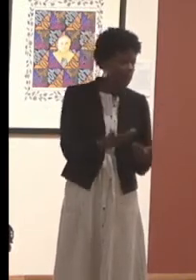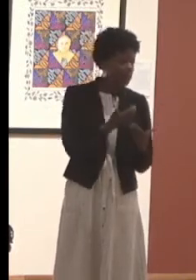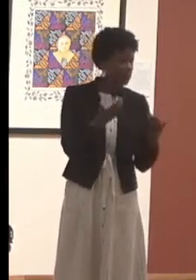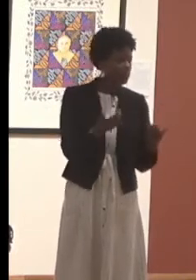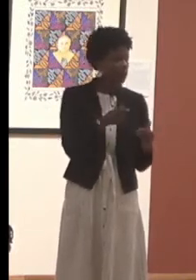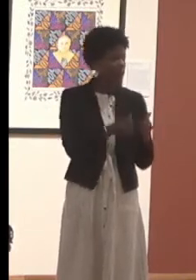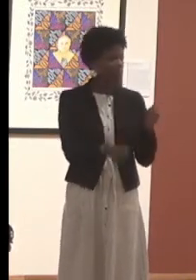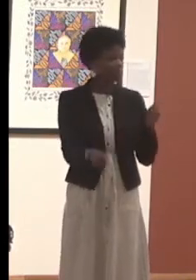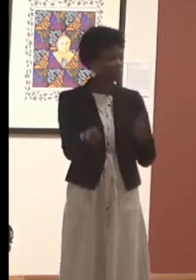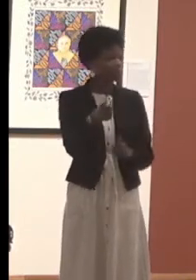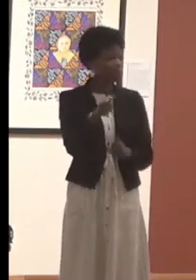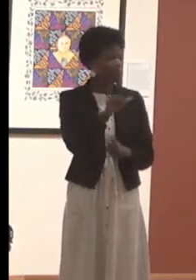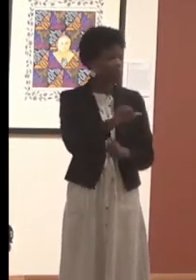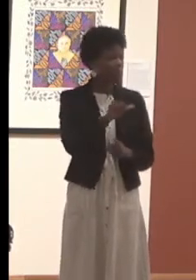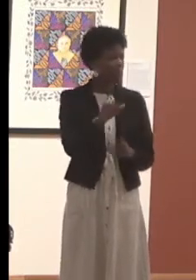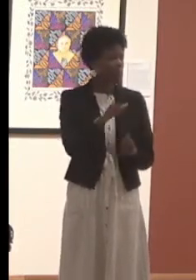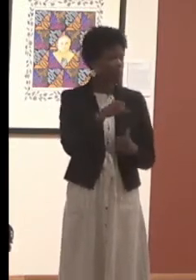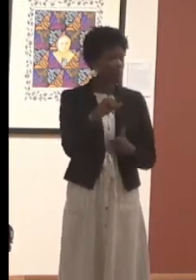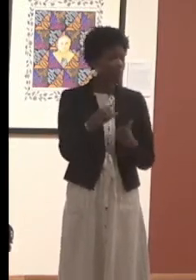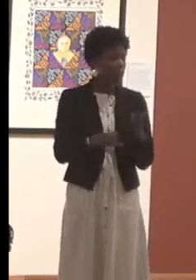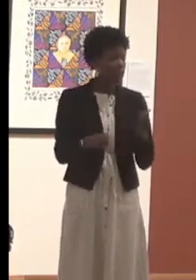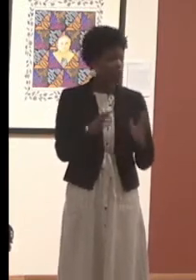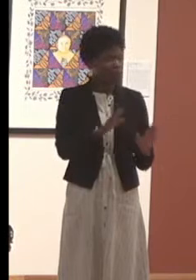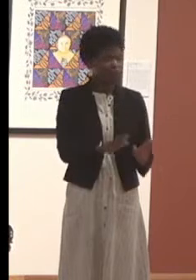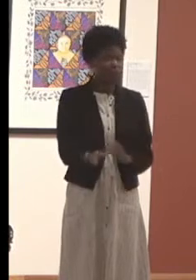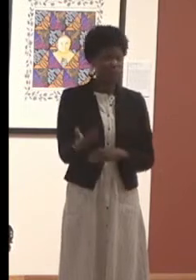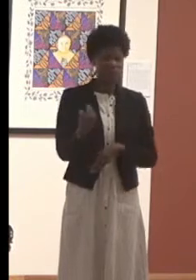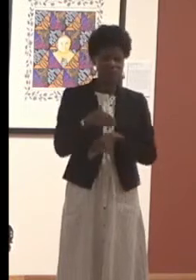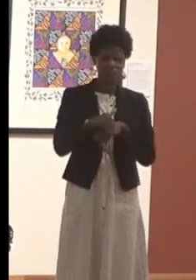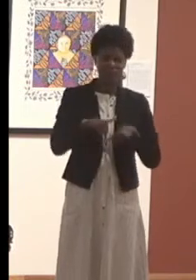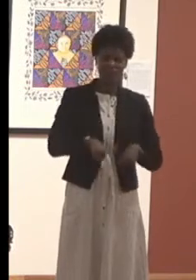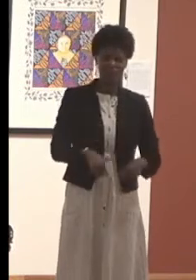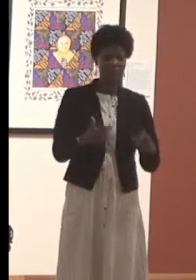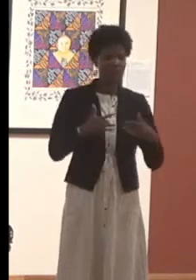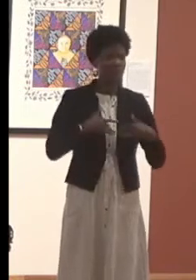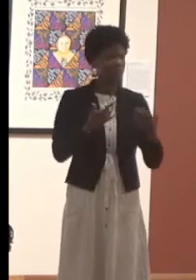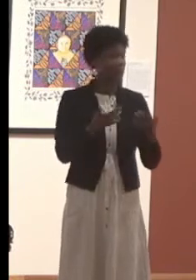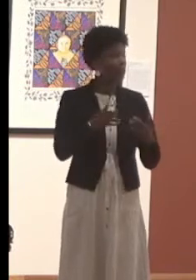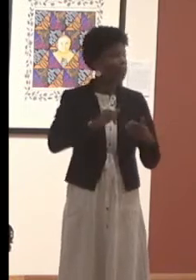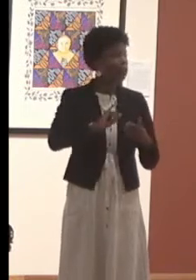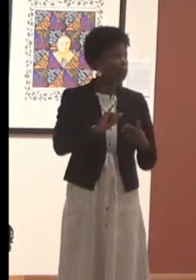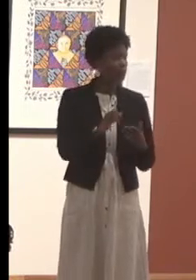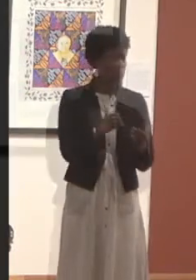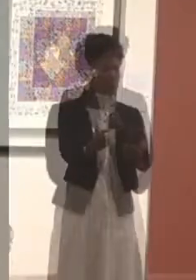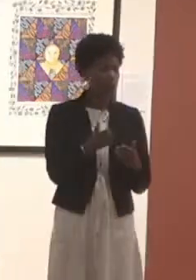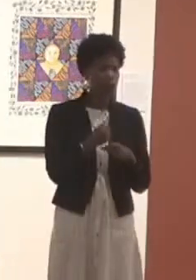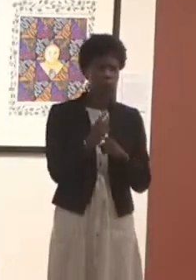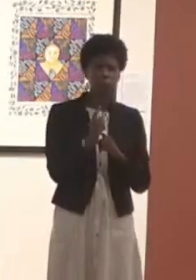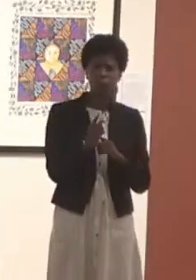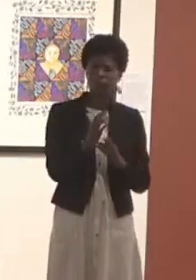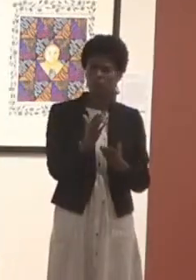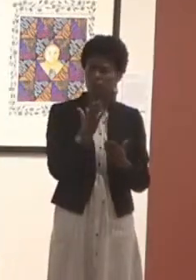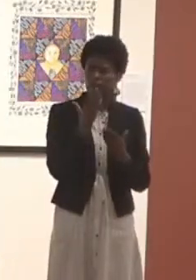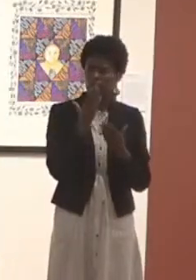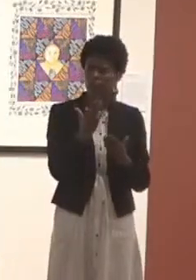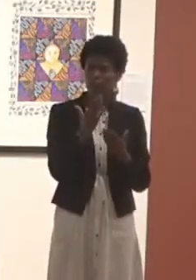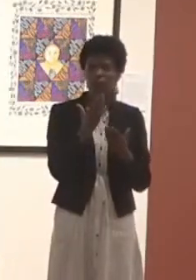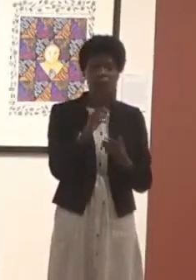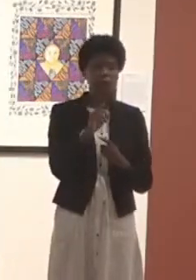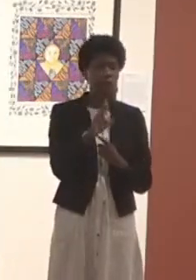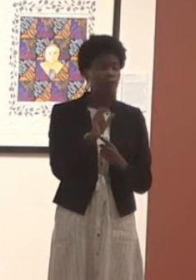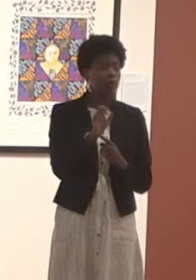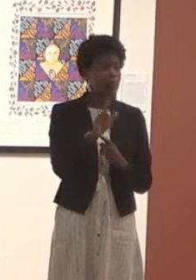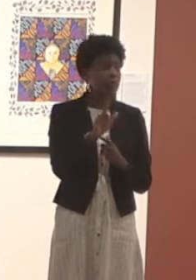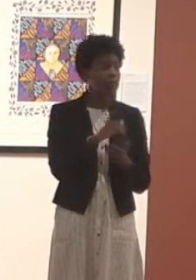who worked with us to arrange tonight's event. Also, let me take the opportunity to express my deep appreciation to the Driskell